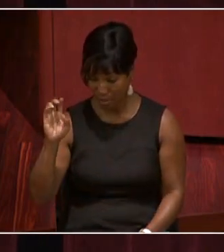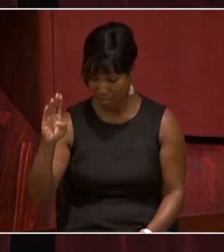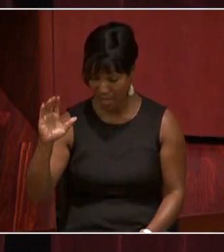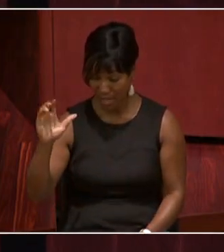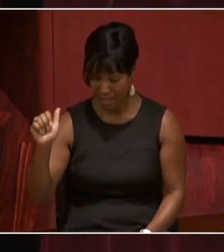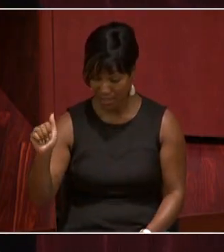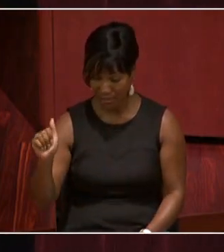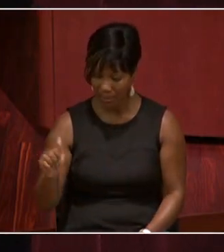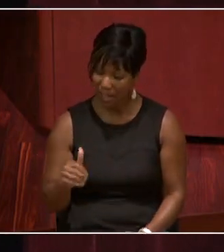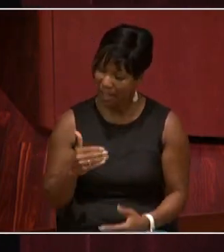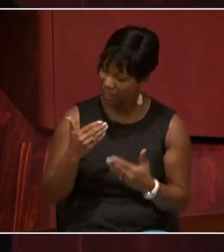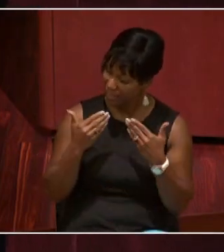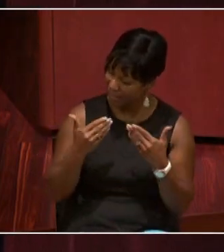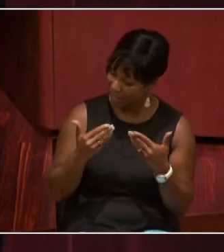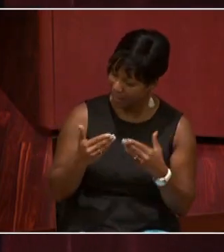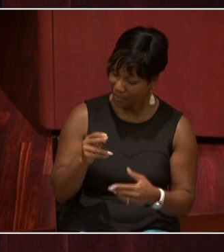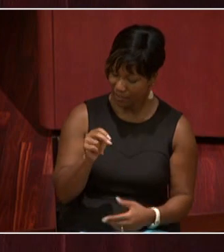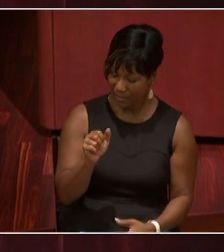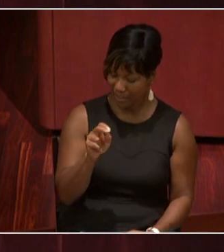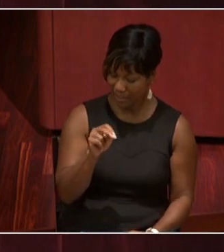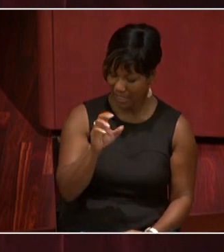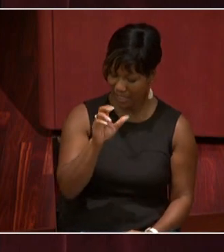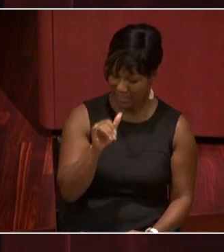Thank you, Nancy.